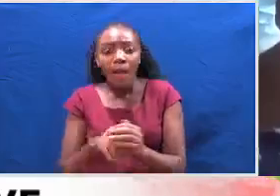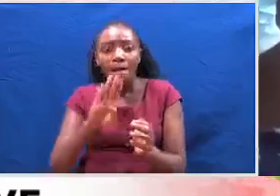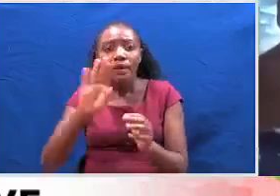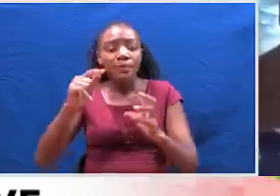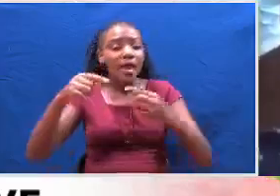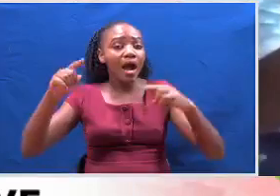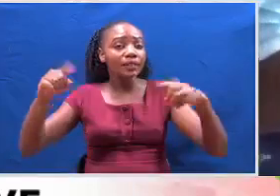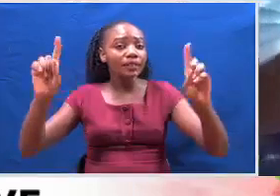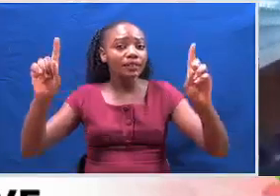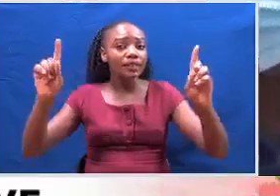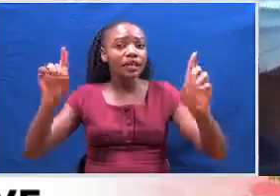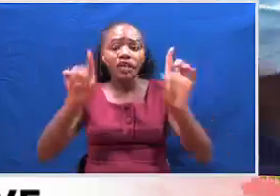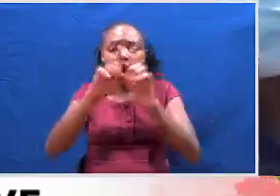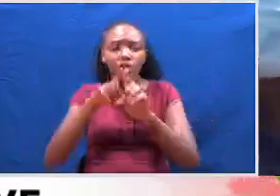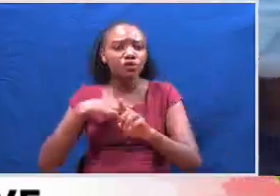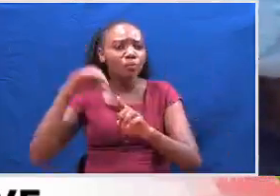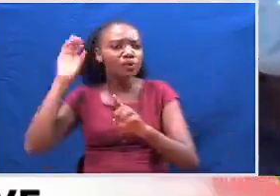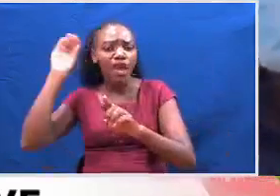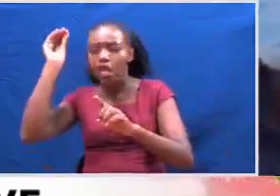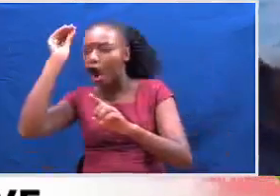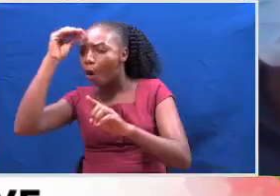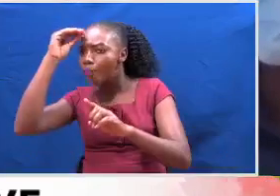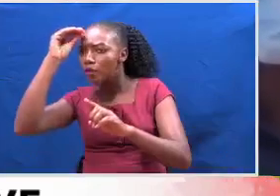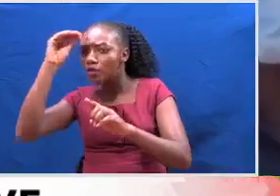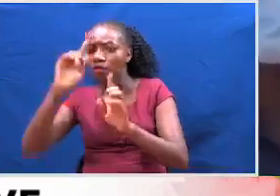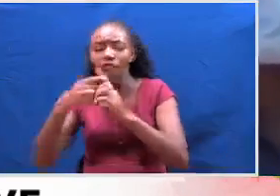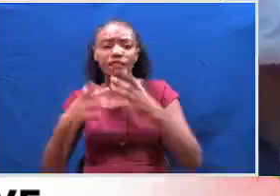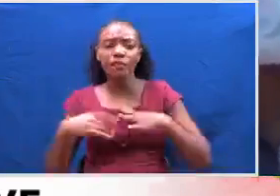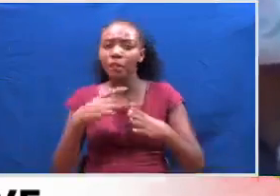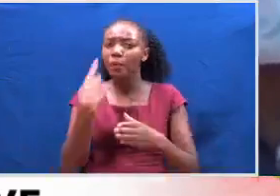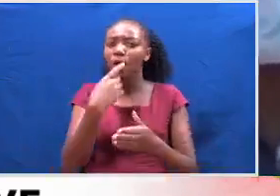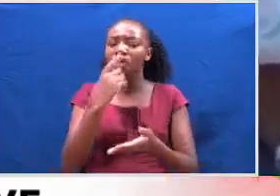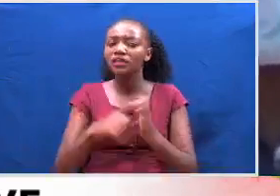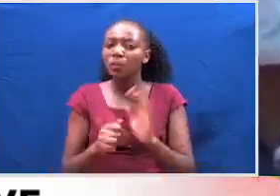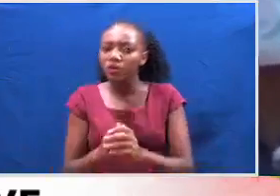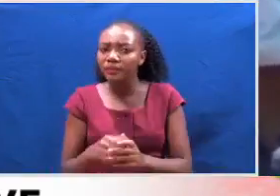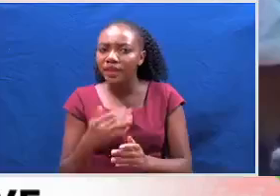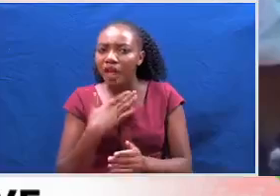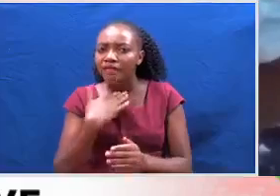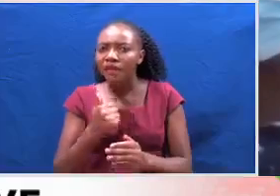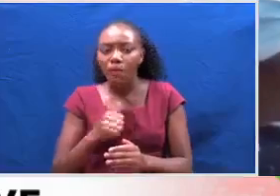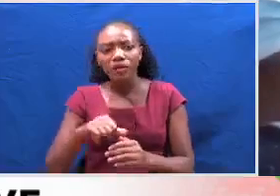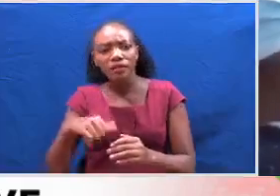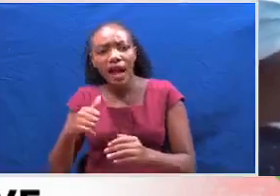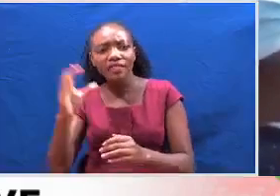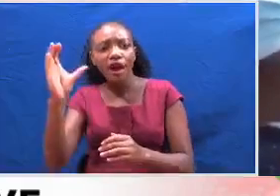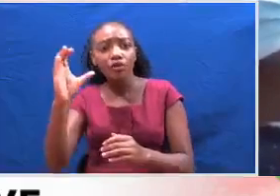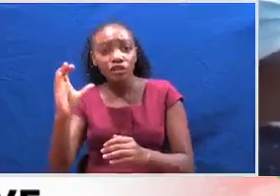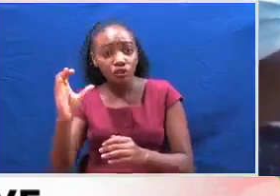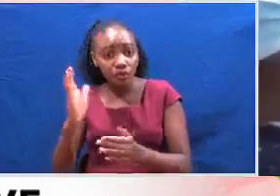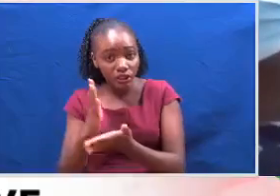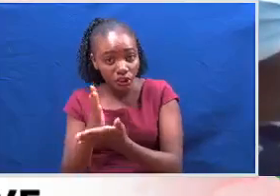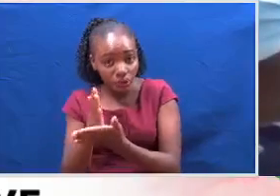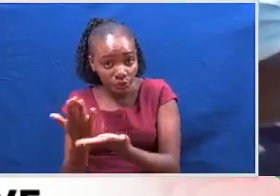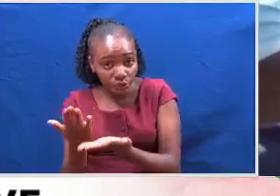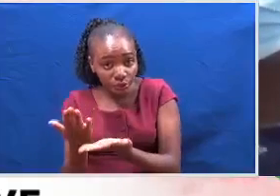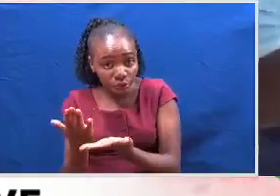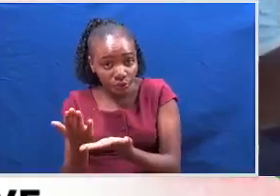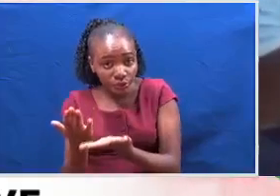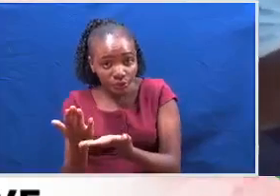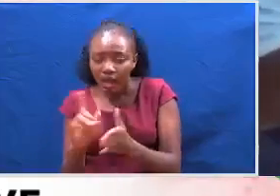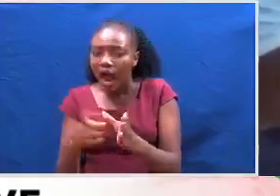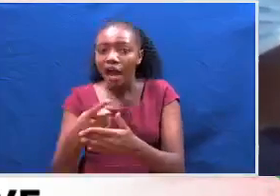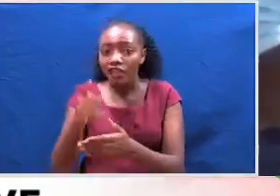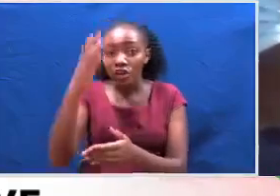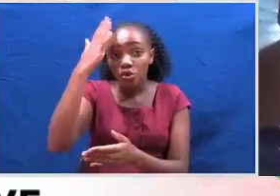Na nimesikia maoni ya mzee amesema ya tunataka constituency nyingine, si ndio? Bas.